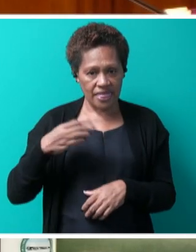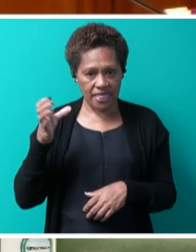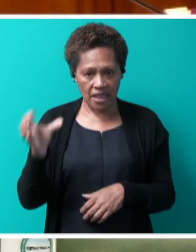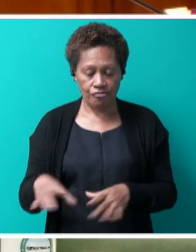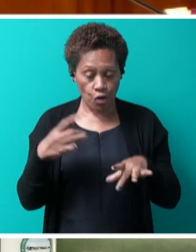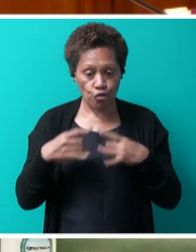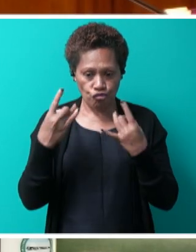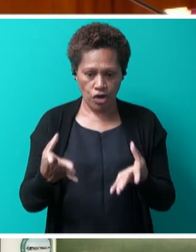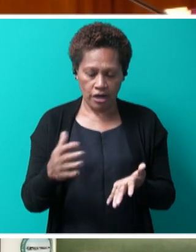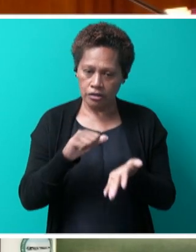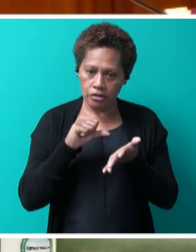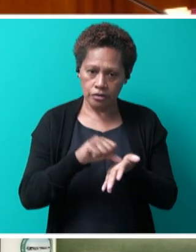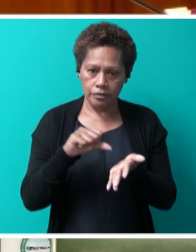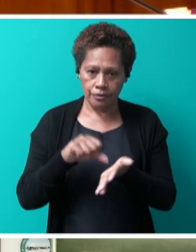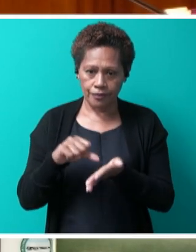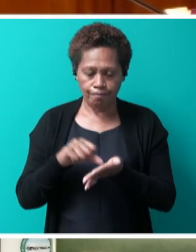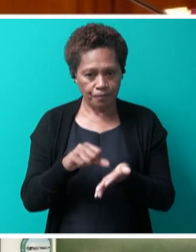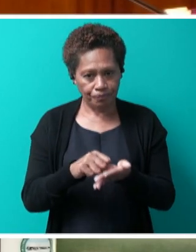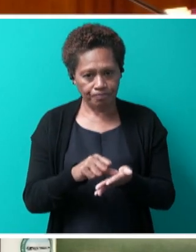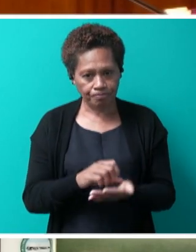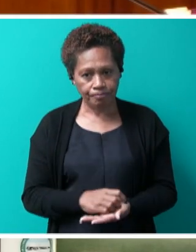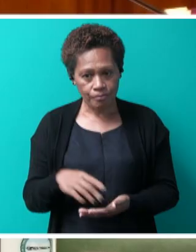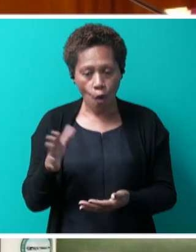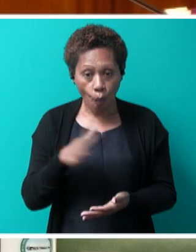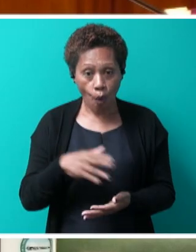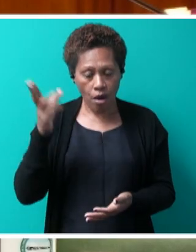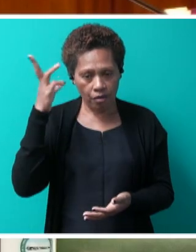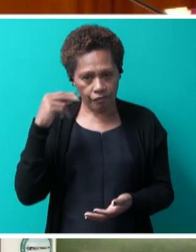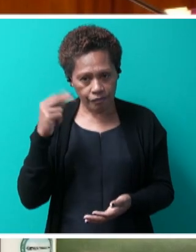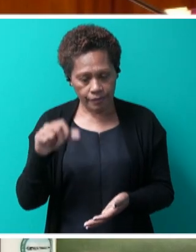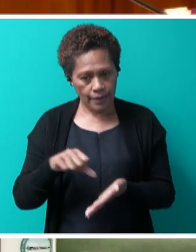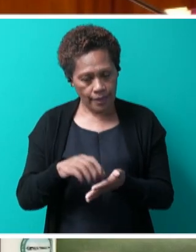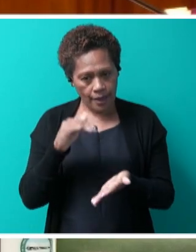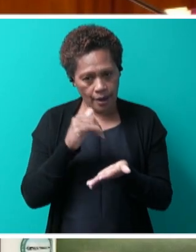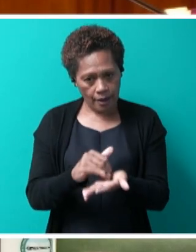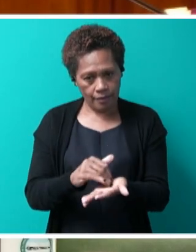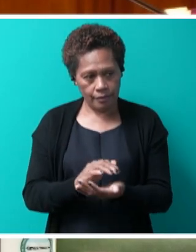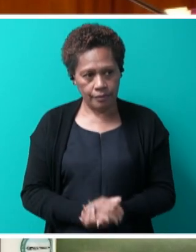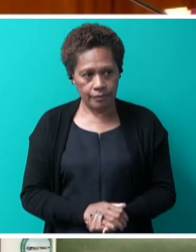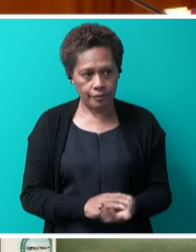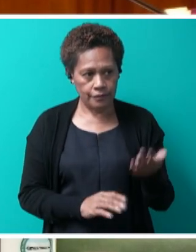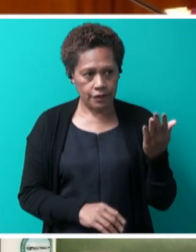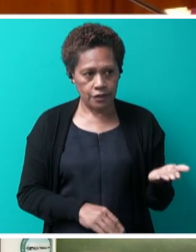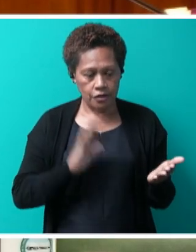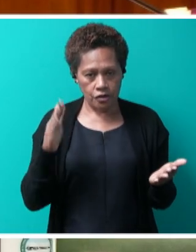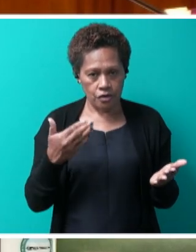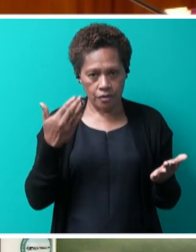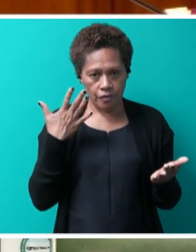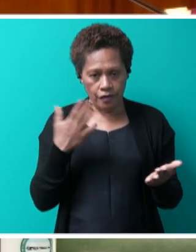to assist or direct any Fijian to the help they need. Allow me to conclude with a Fijian idiom that reflects the spirit of our